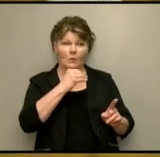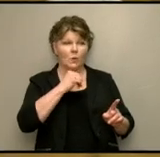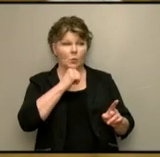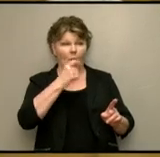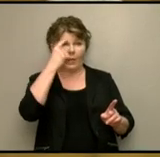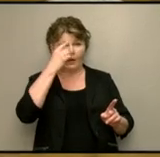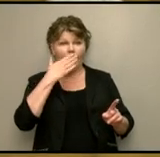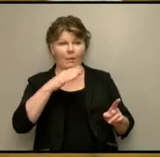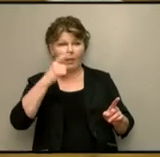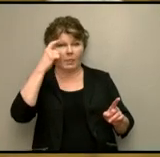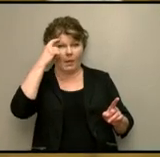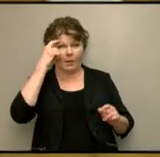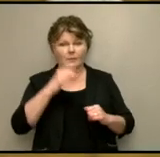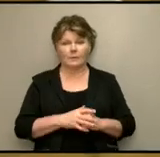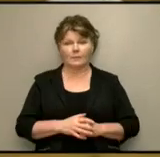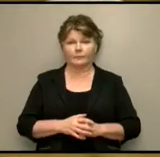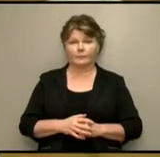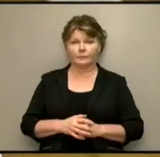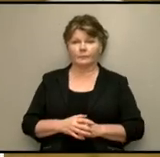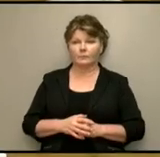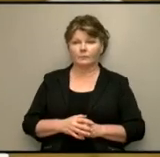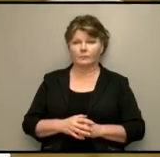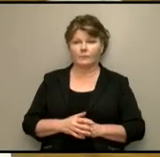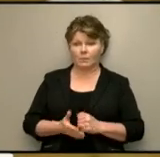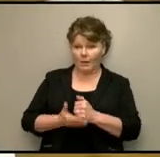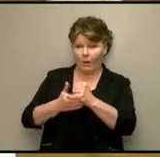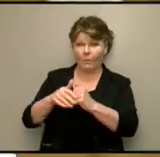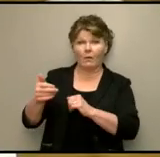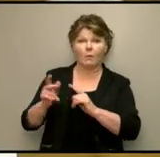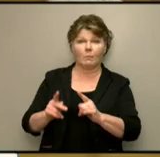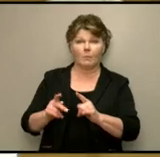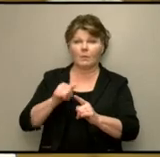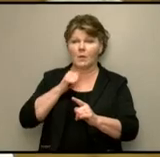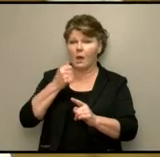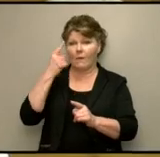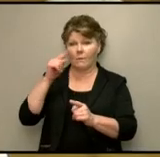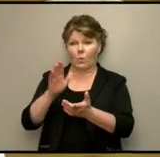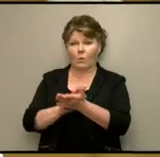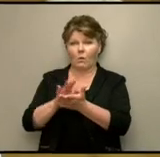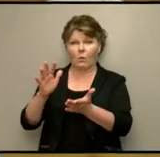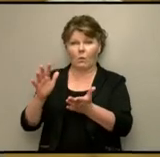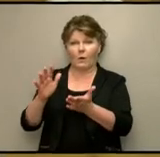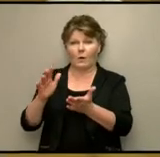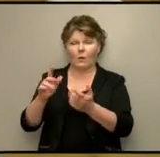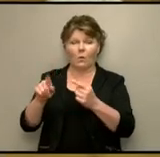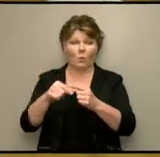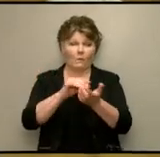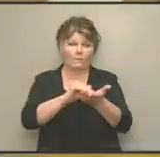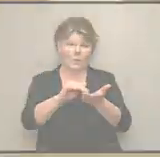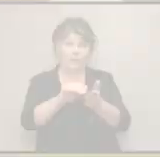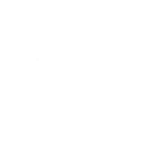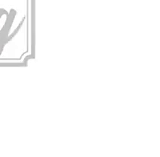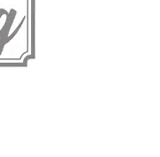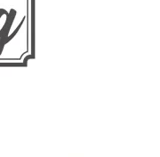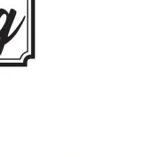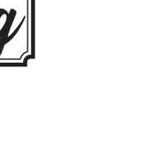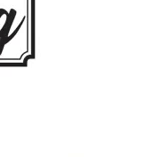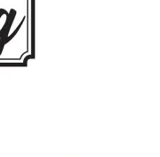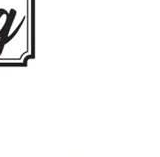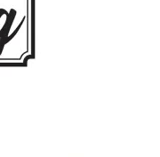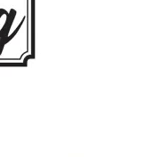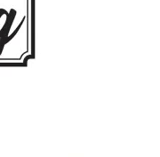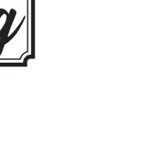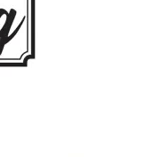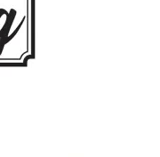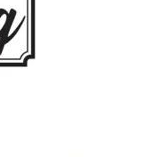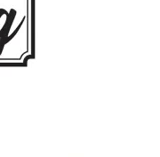his words when we help others, but do not just to be noticed, and when we forgive those who hurt us. The worship